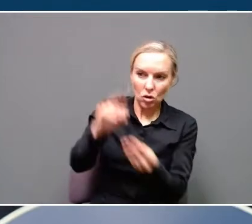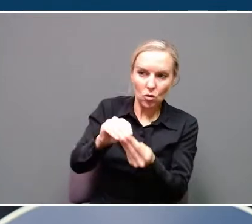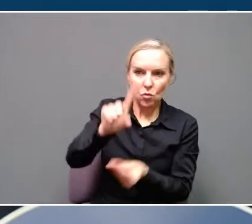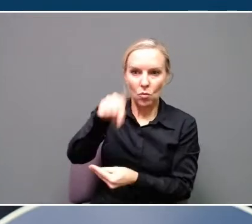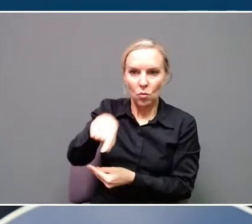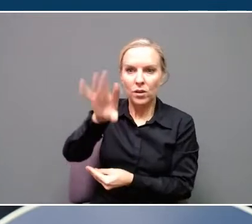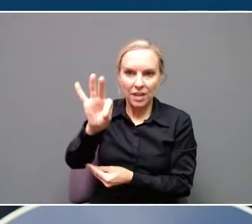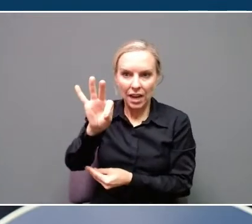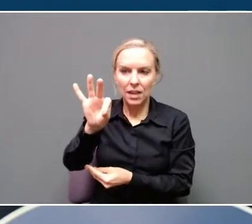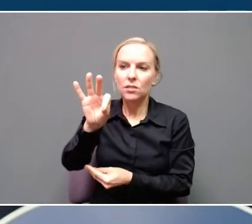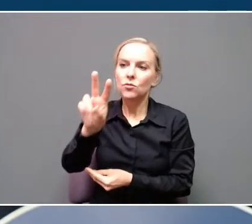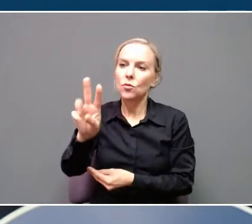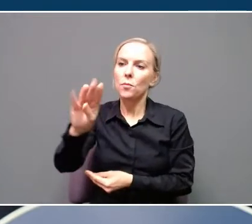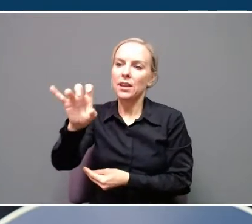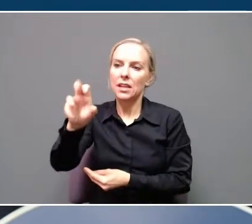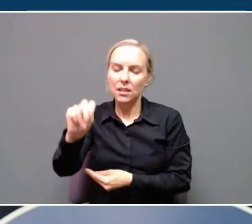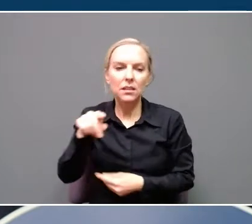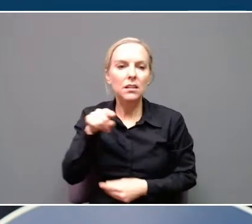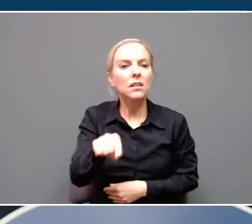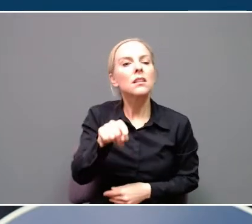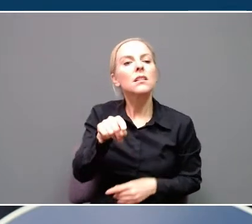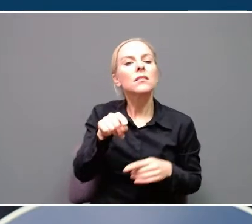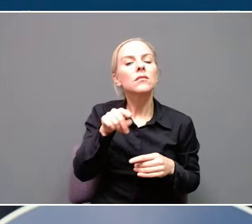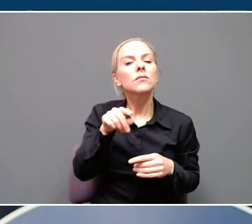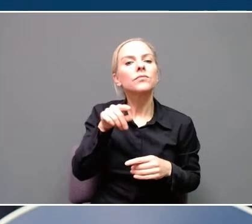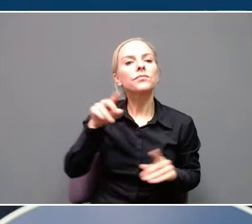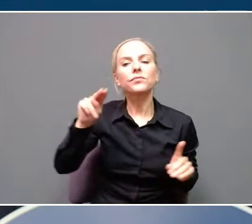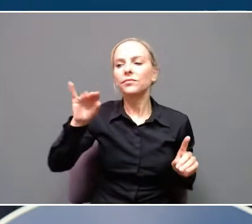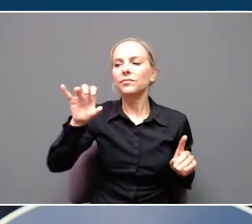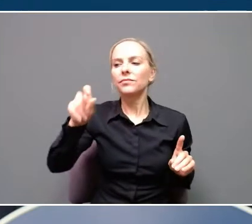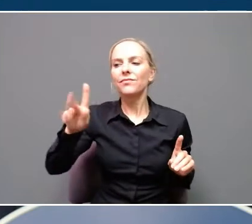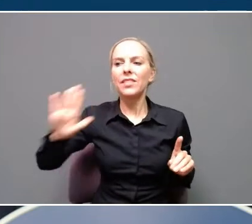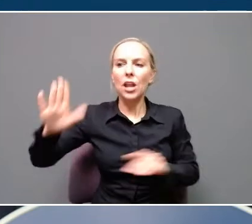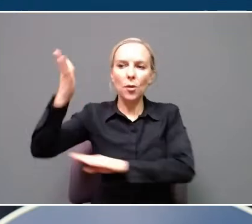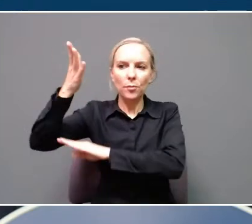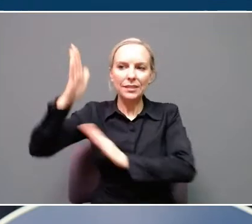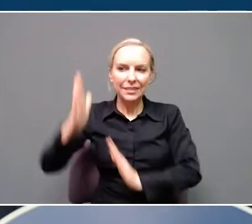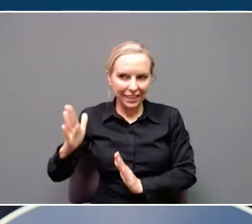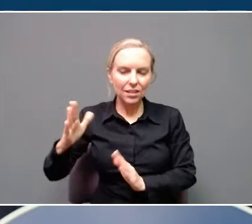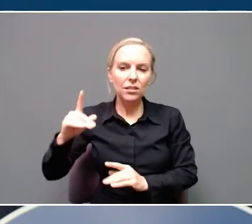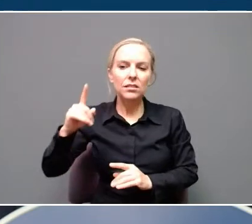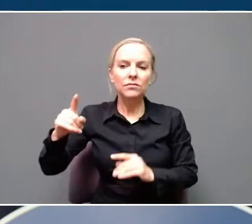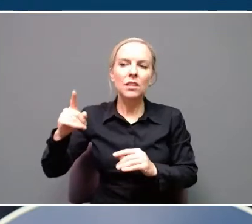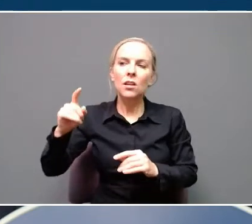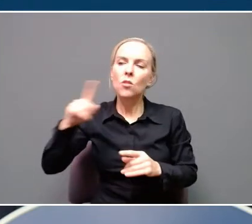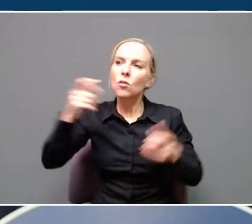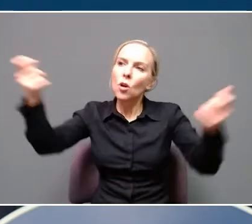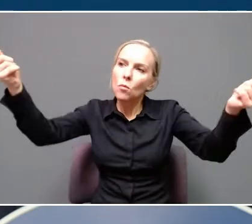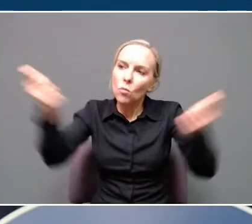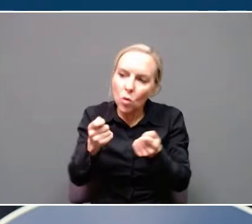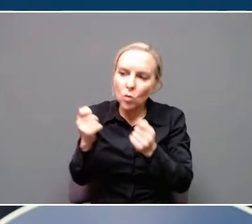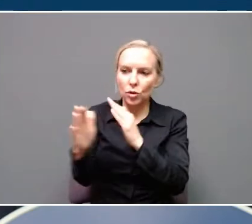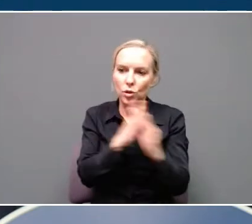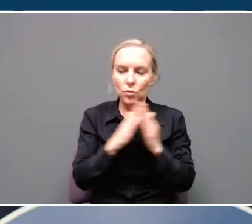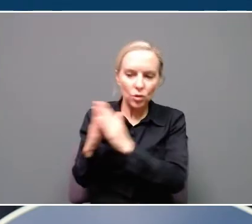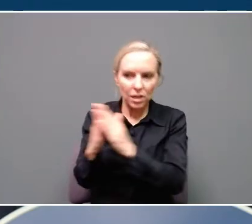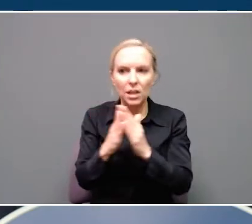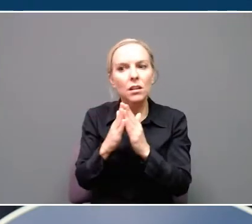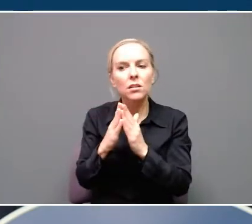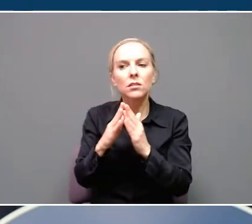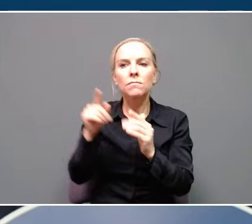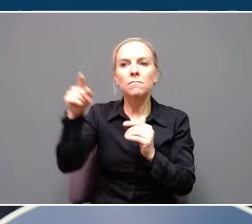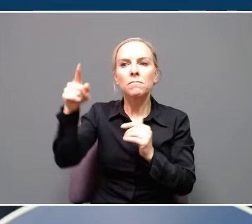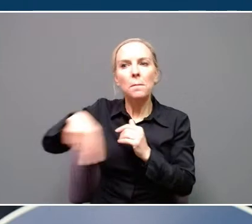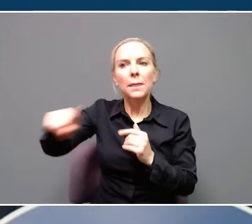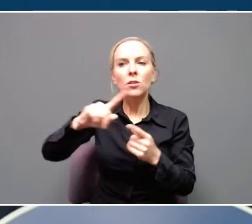this facility. Nick Clooney is their spokesperson. They've done a great job of bringing in the community as investors. This